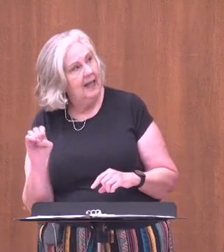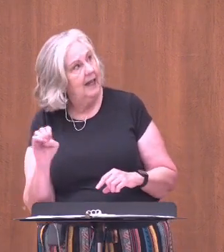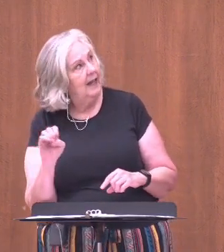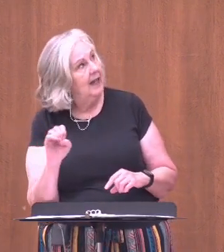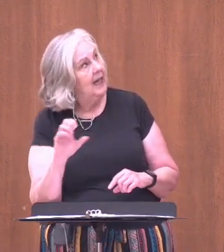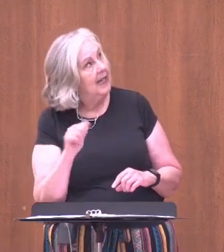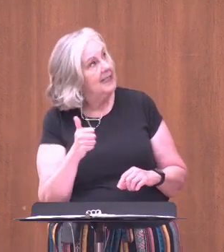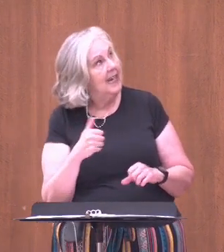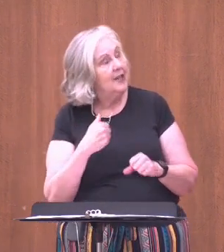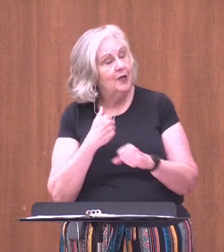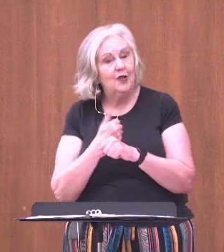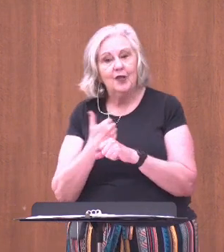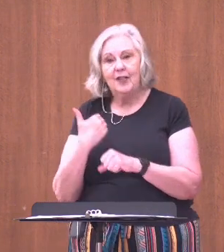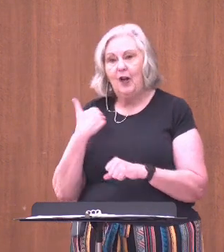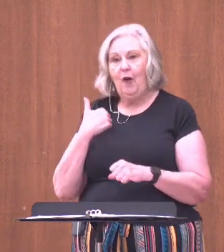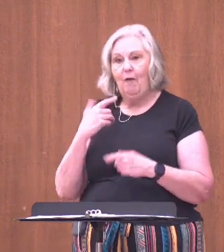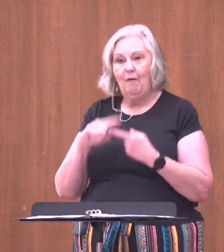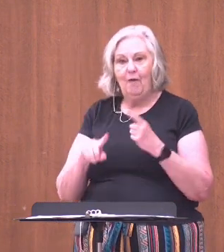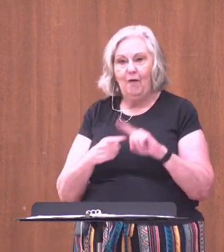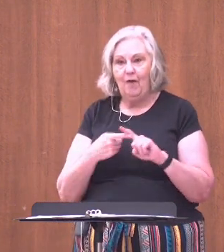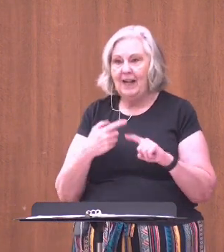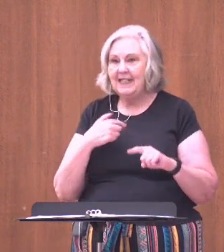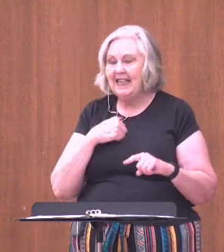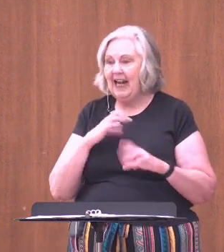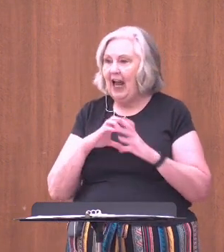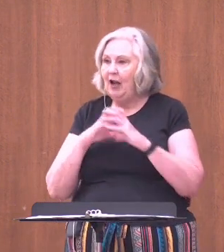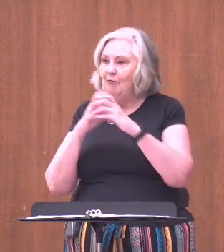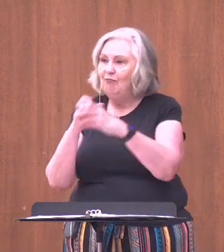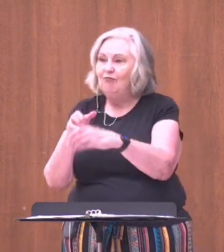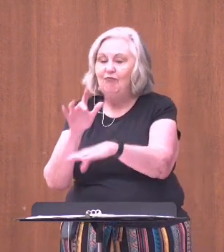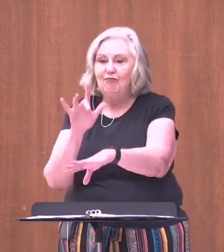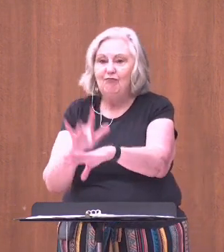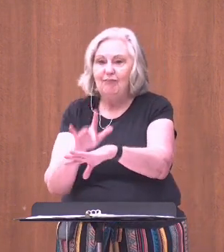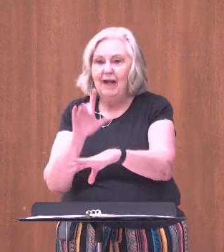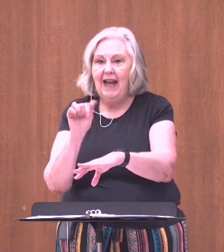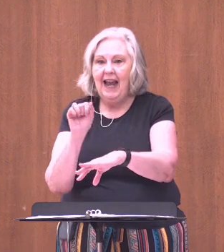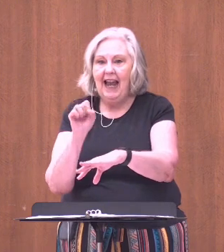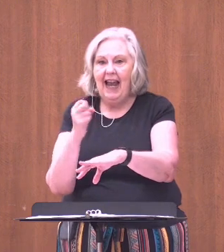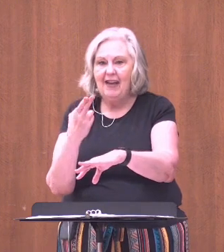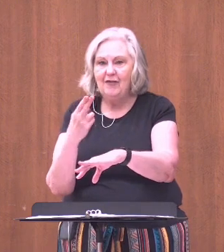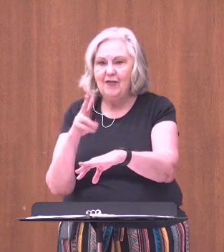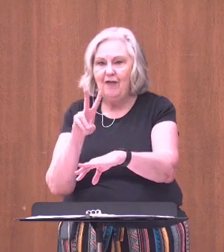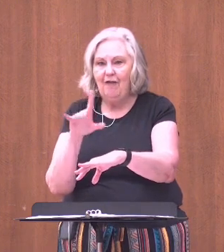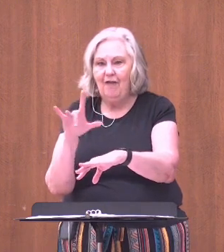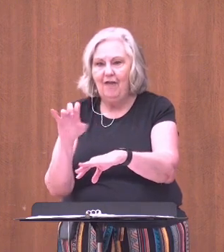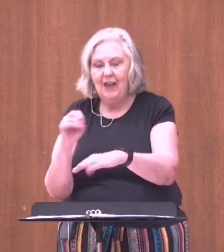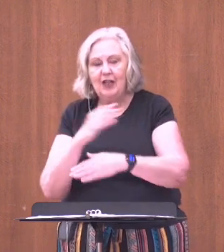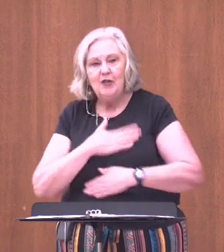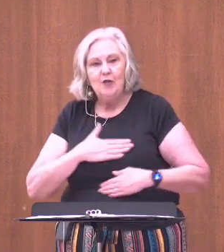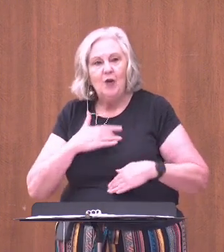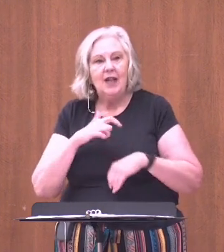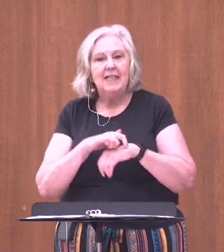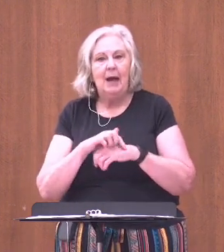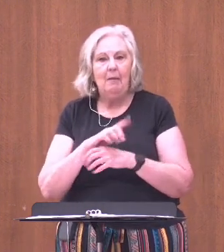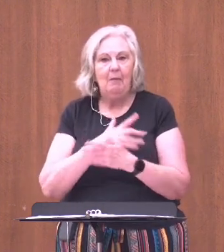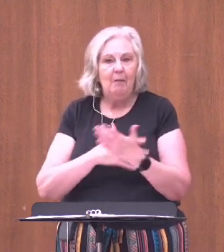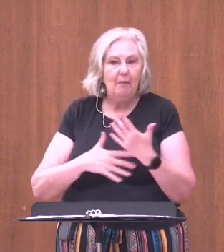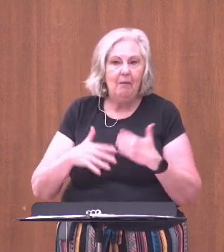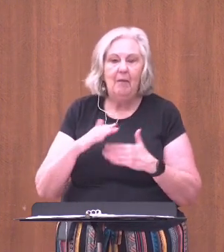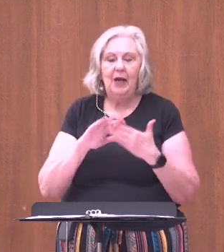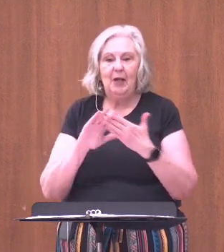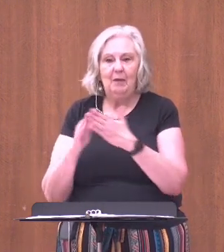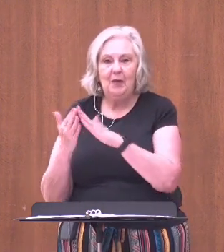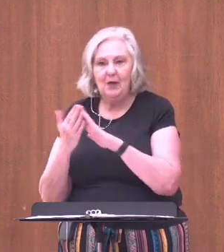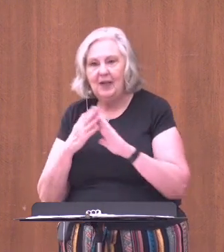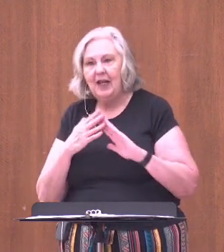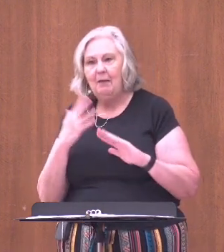10 years ago, a group of friends and I traveled to Asheville, and we enjoyed time in the community and in the beautiful region